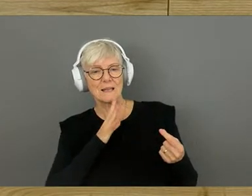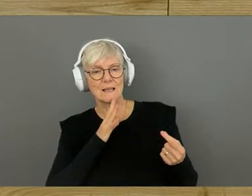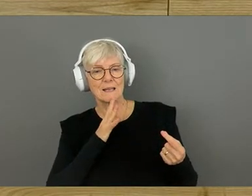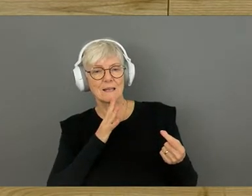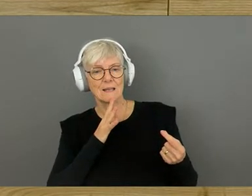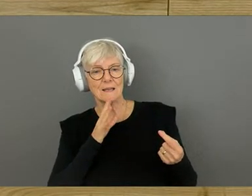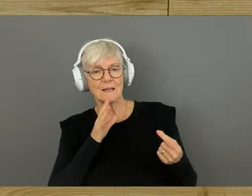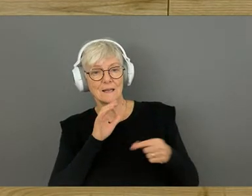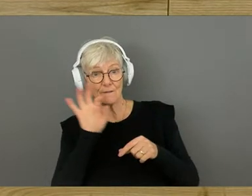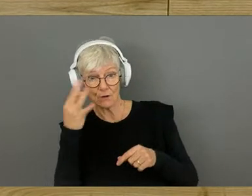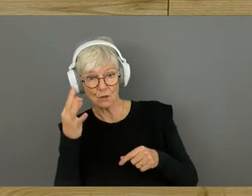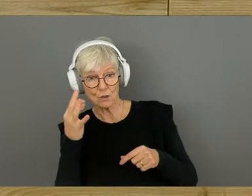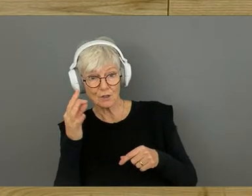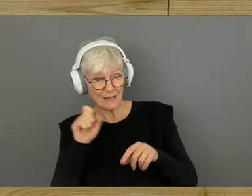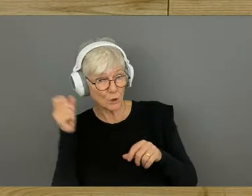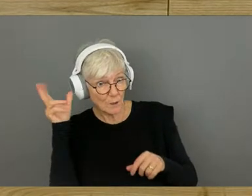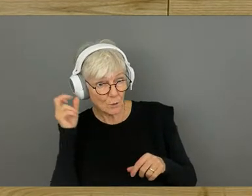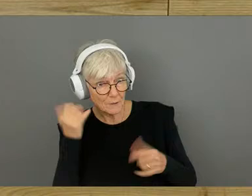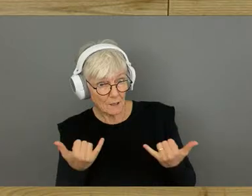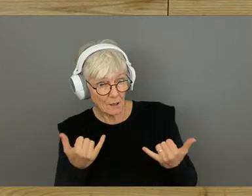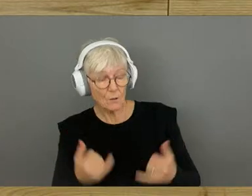Can you hear me now? Can you hear me?